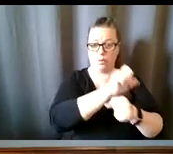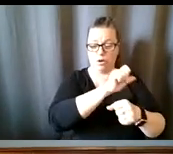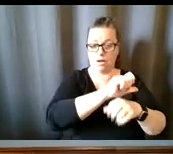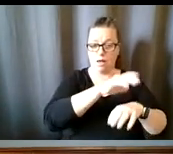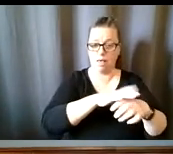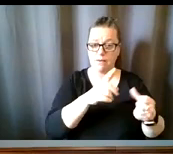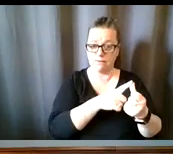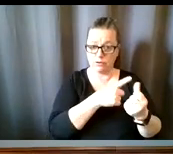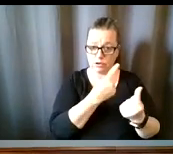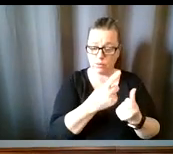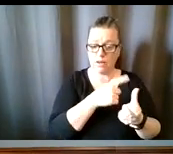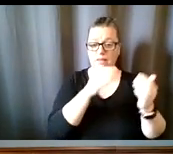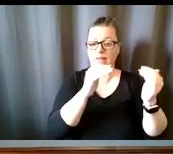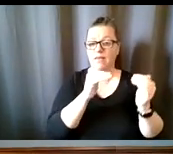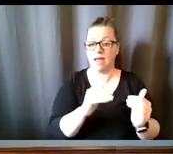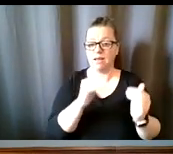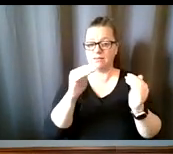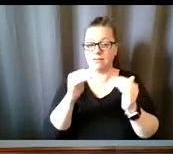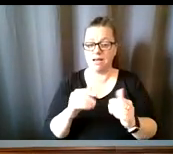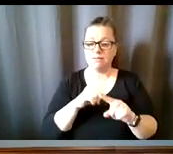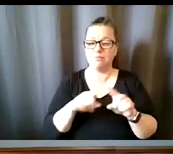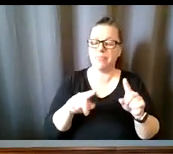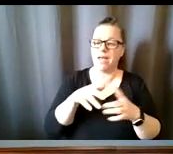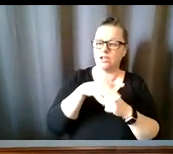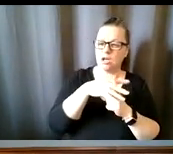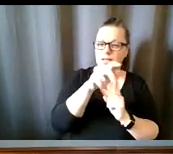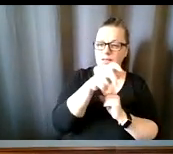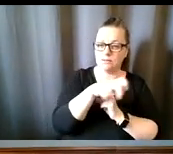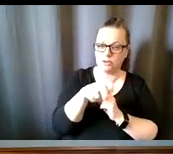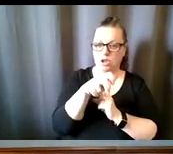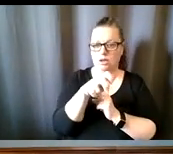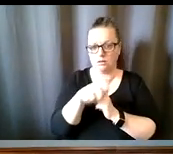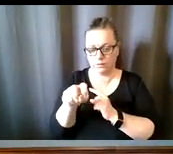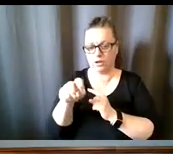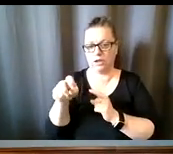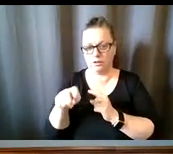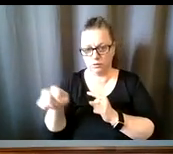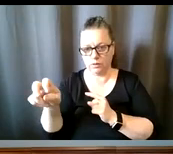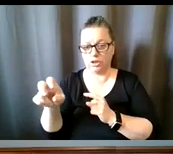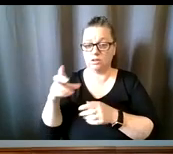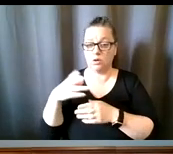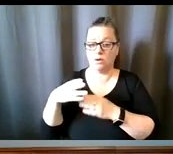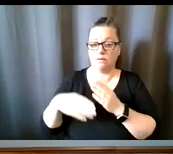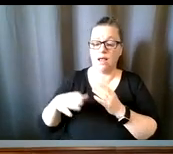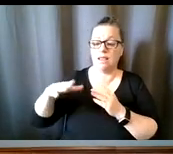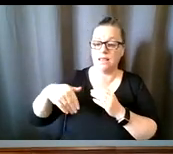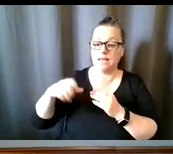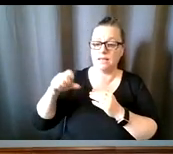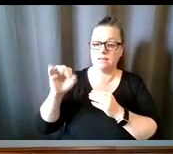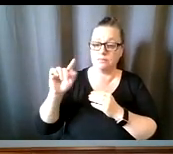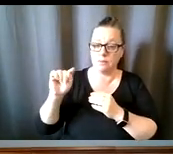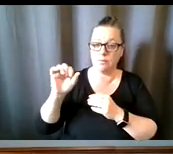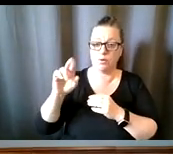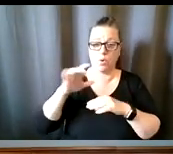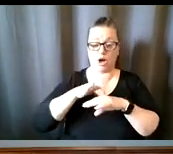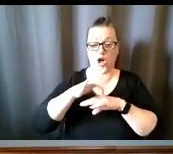one of the projects and then the next. But you notice we have this context switching that's going on. So we end up finishing sometime around late September, early October.